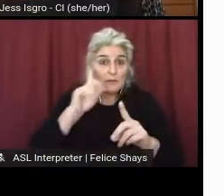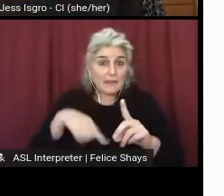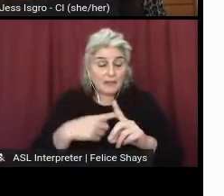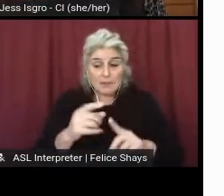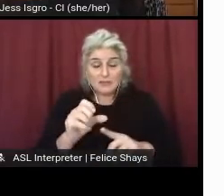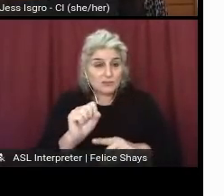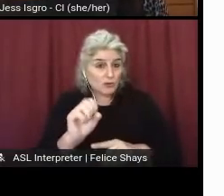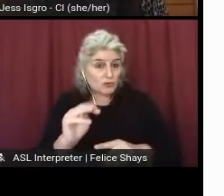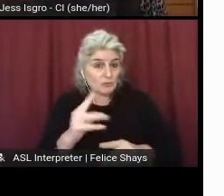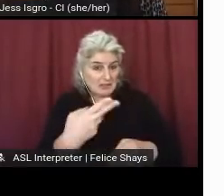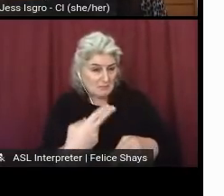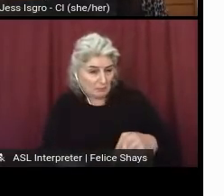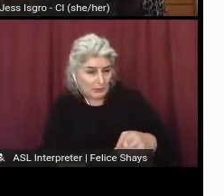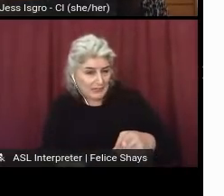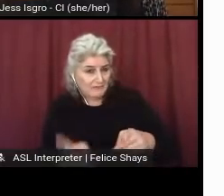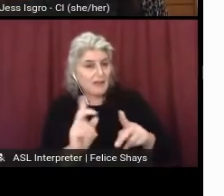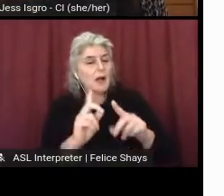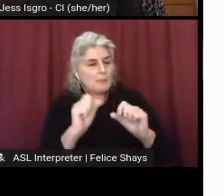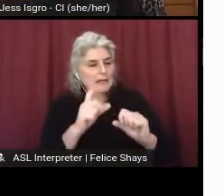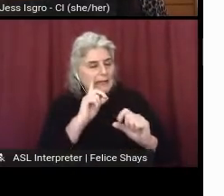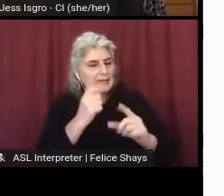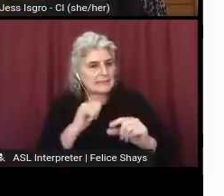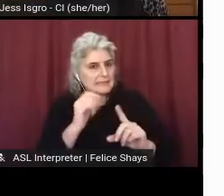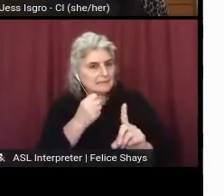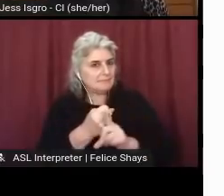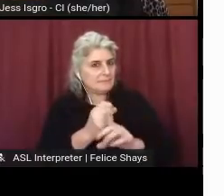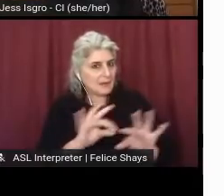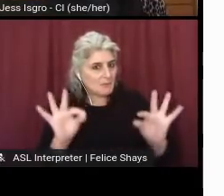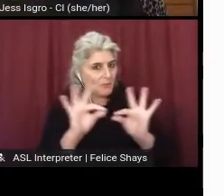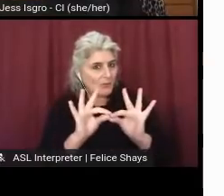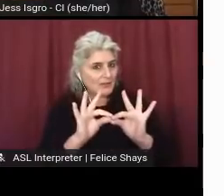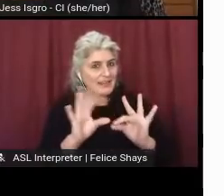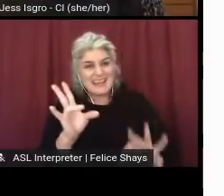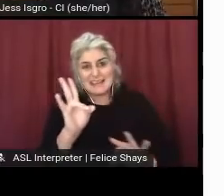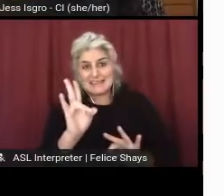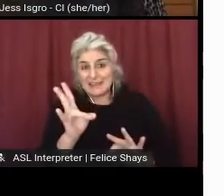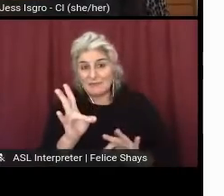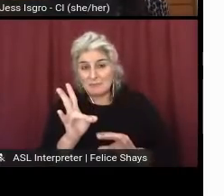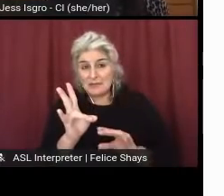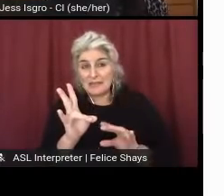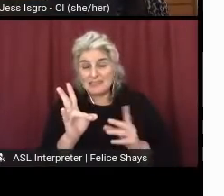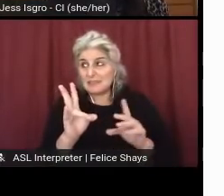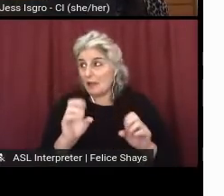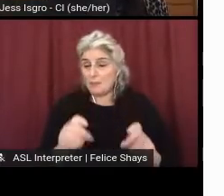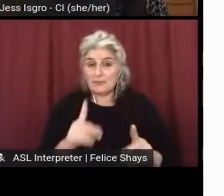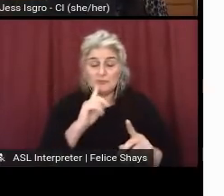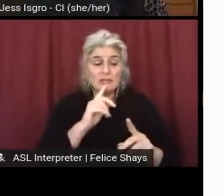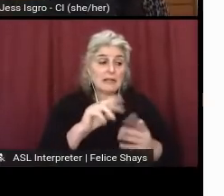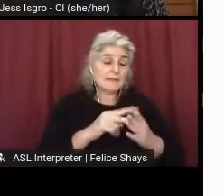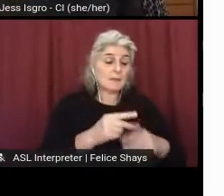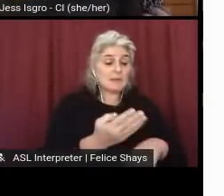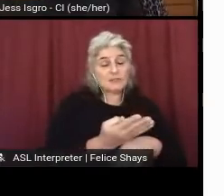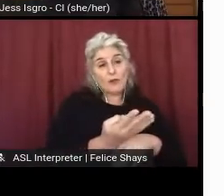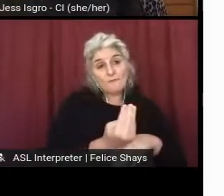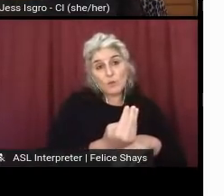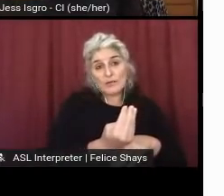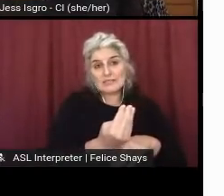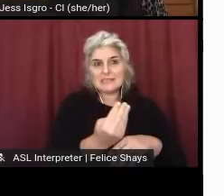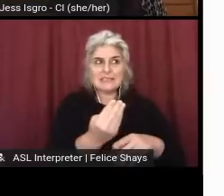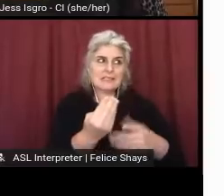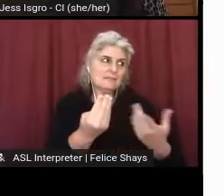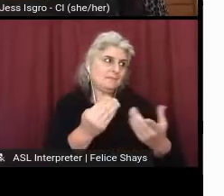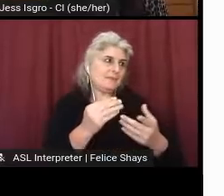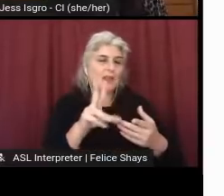be on social media and still be meaningful, 7 minutes is a whole lot of opportunity. That's 14 30-second video views, it's countless